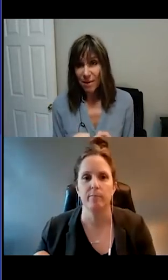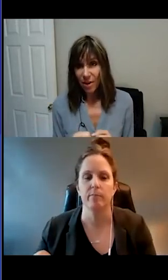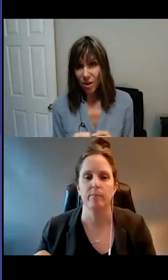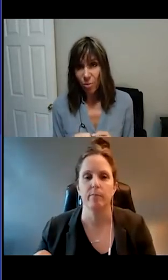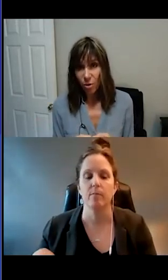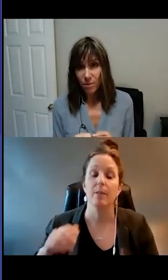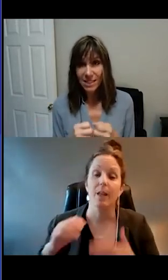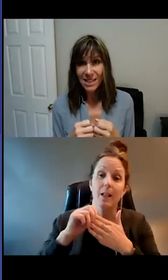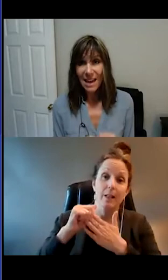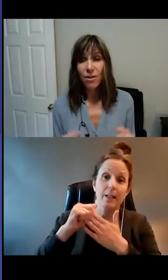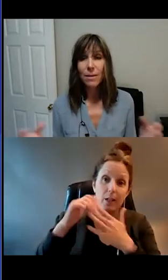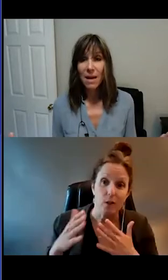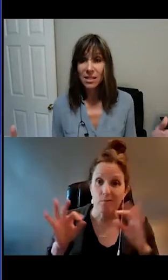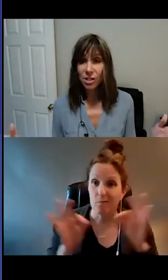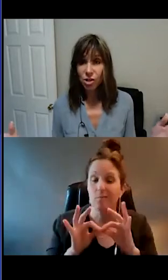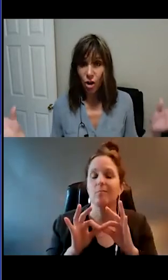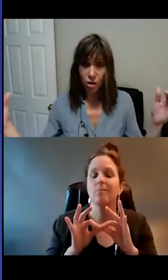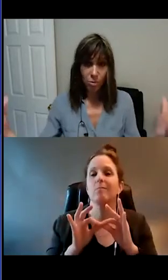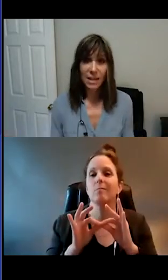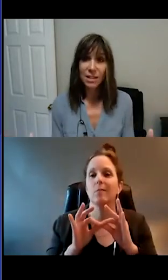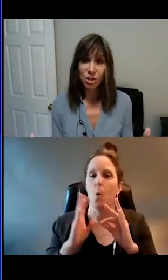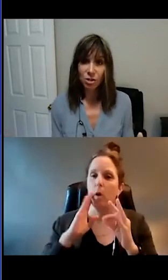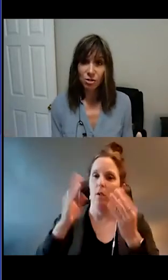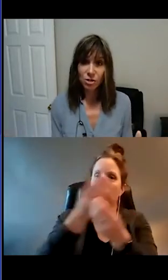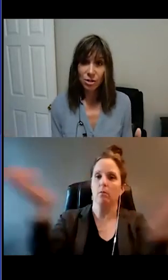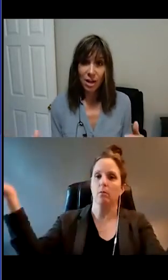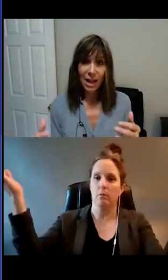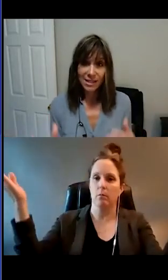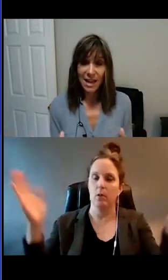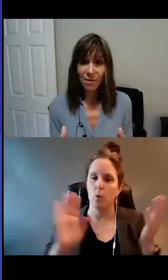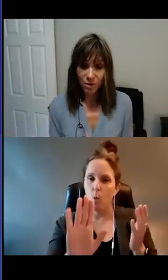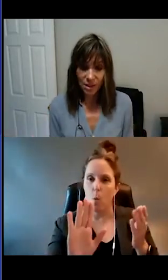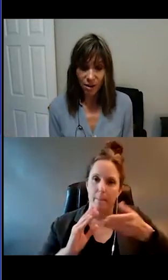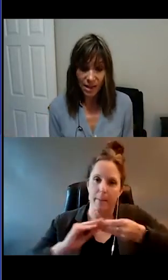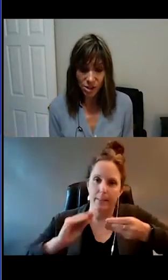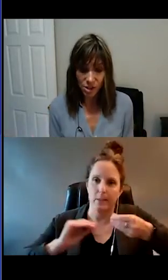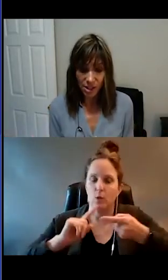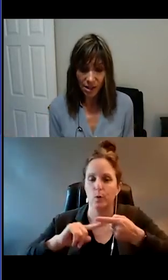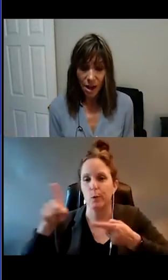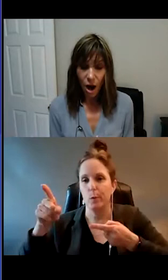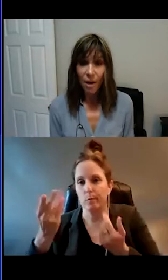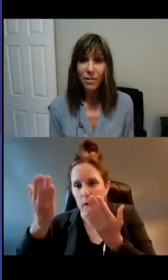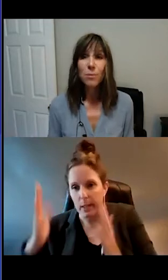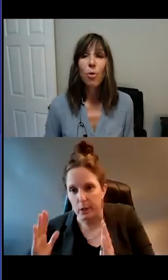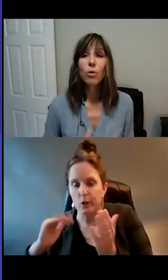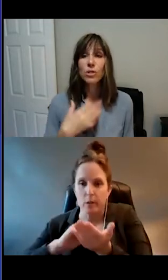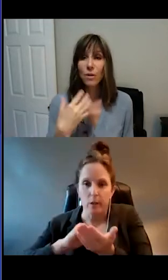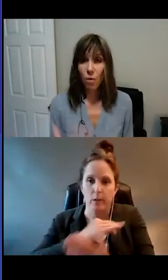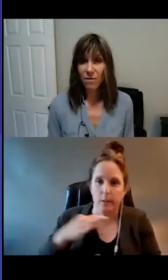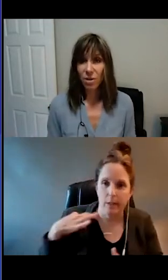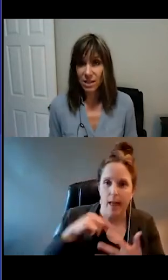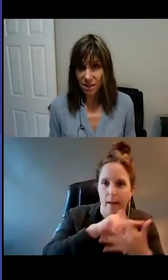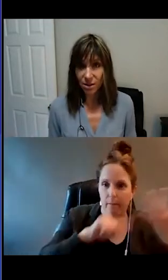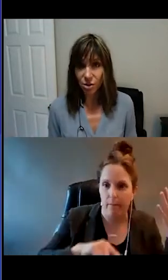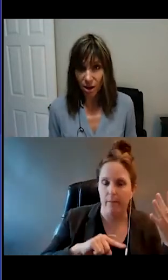Leaders also become very important because they carry the message to all the practitioners and staff within their agency around the importance